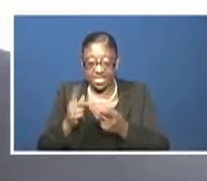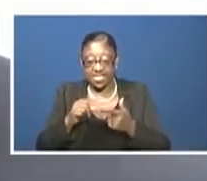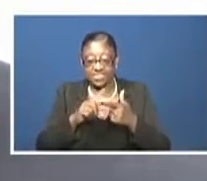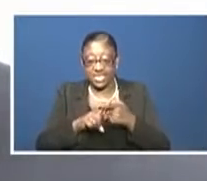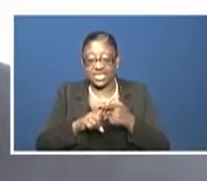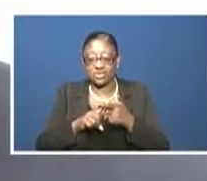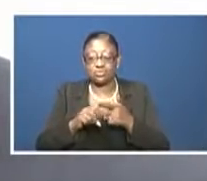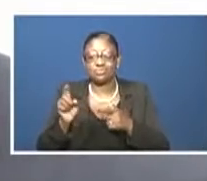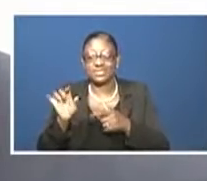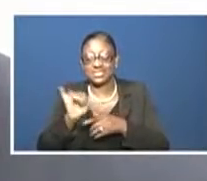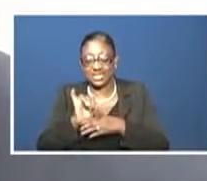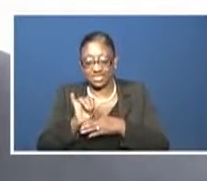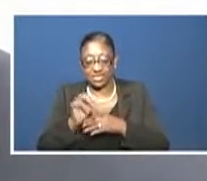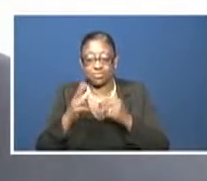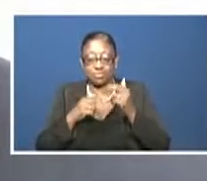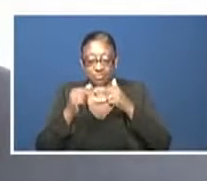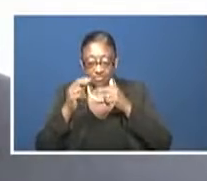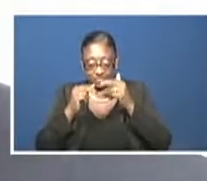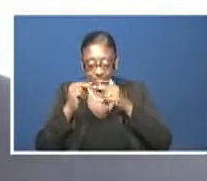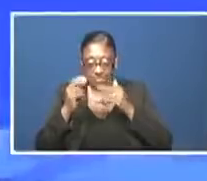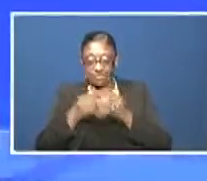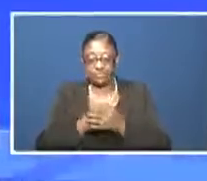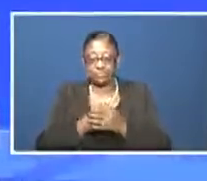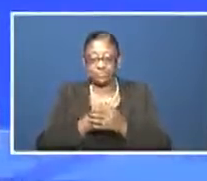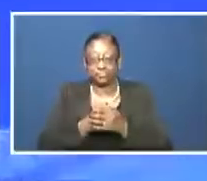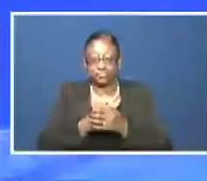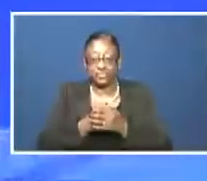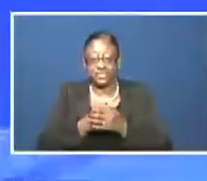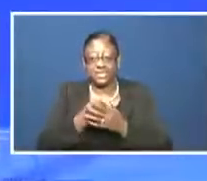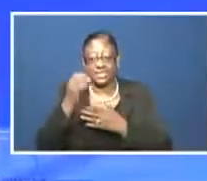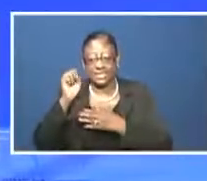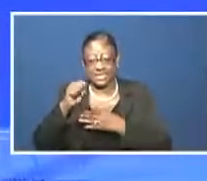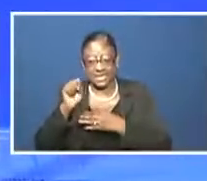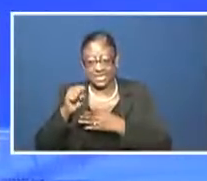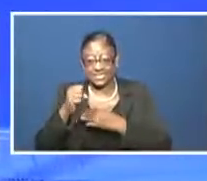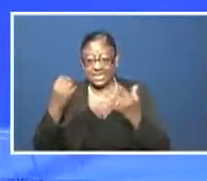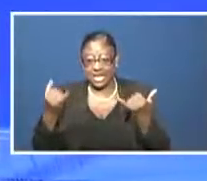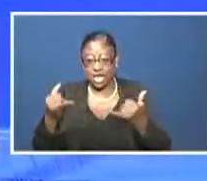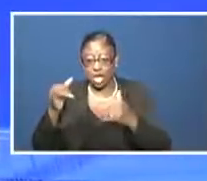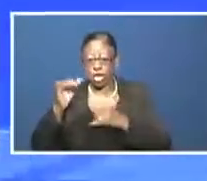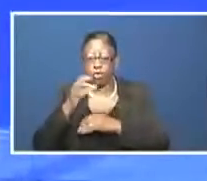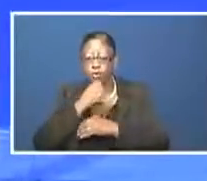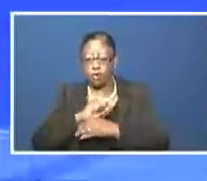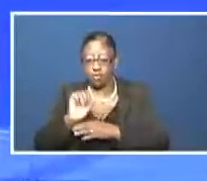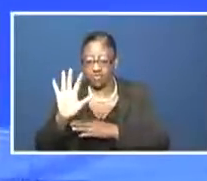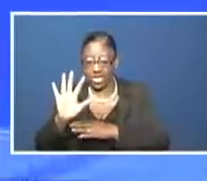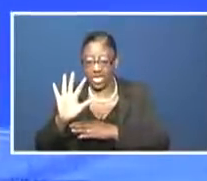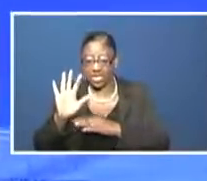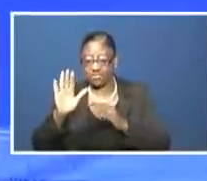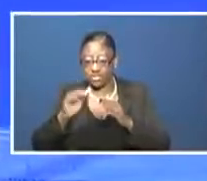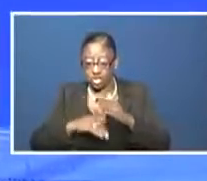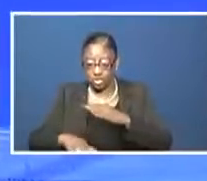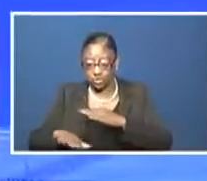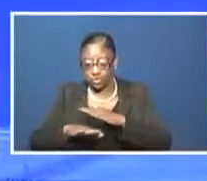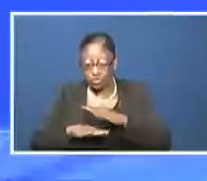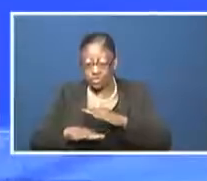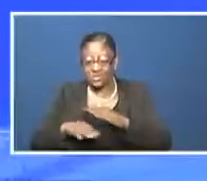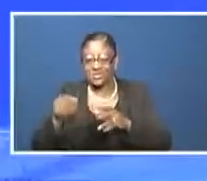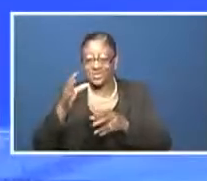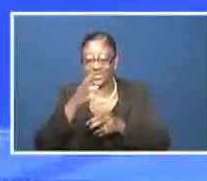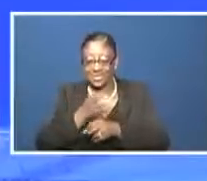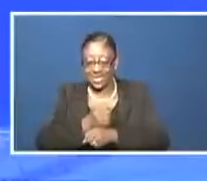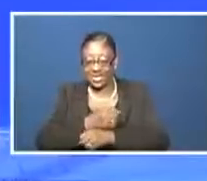similar thing will have to go on. Well, children under the age of 5 now eligible to receive the Pfizer or